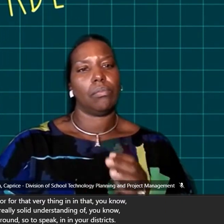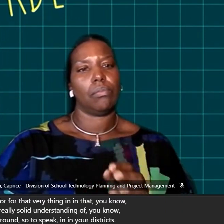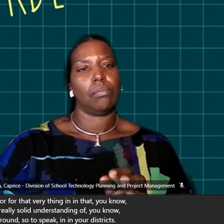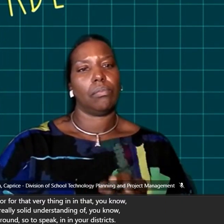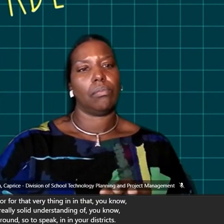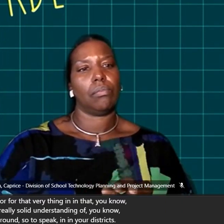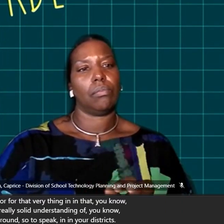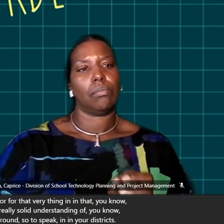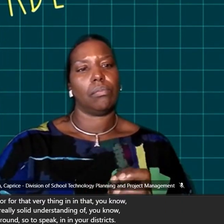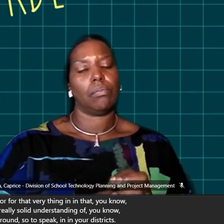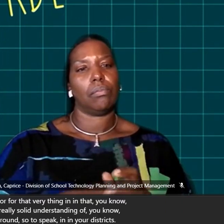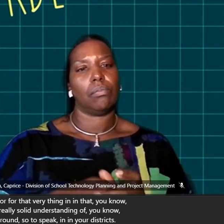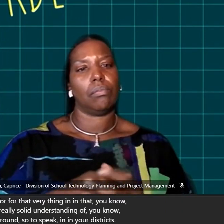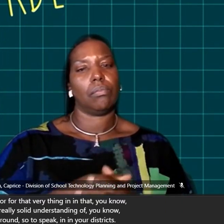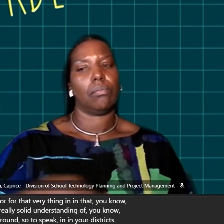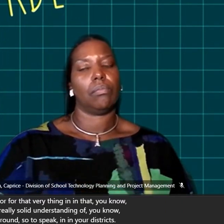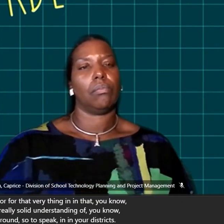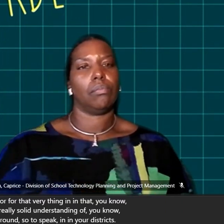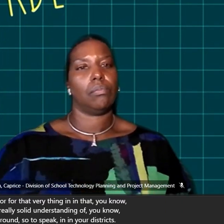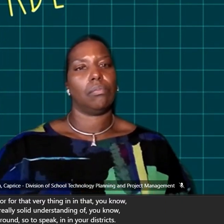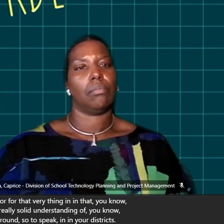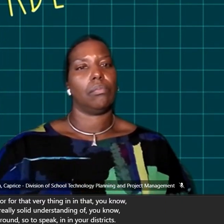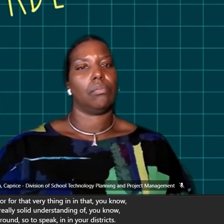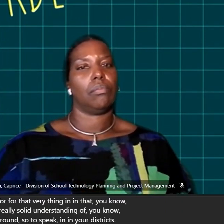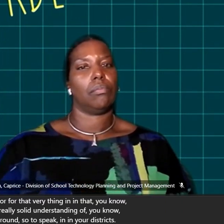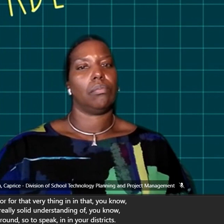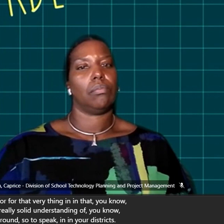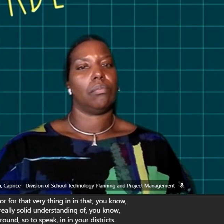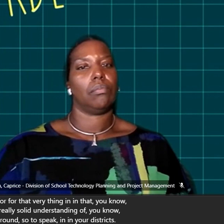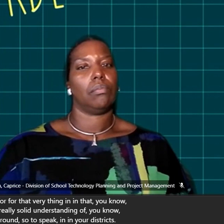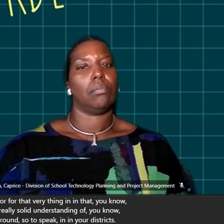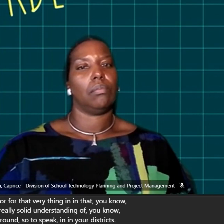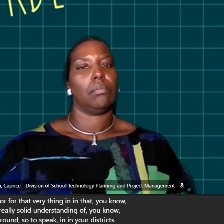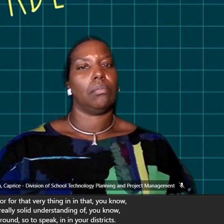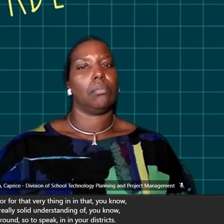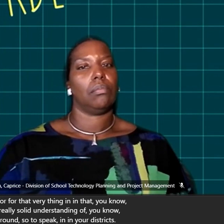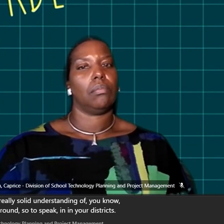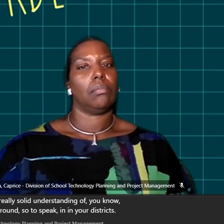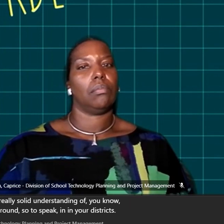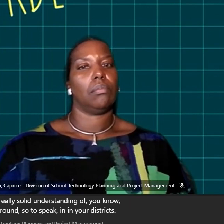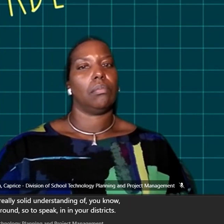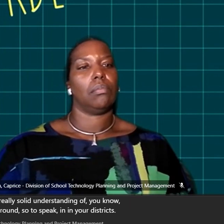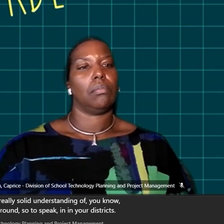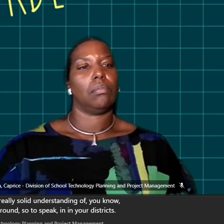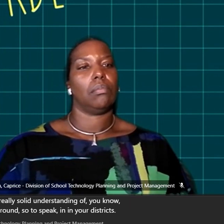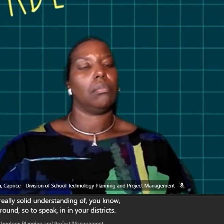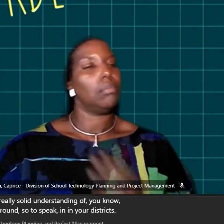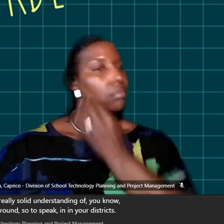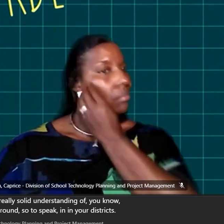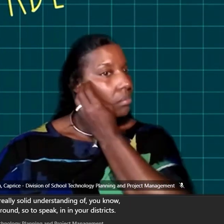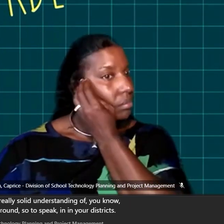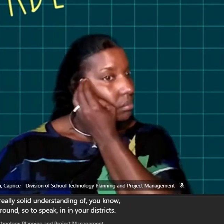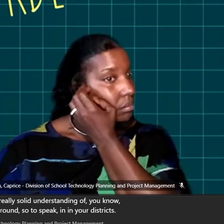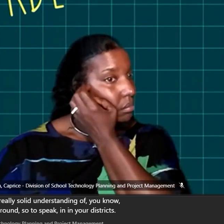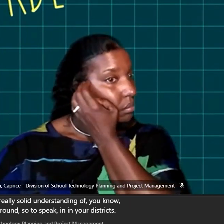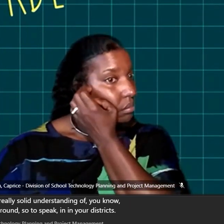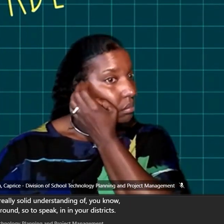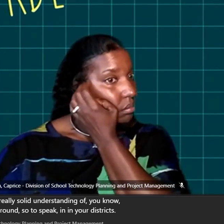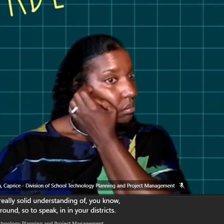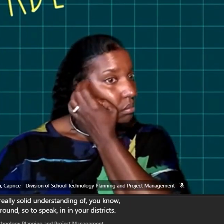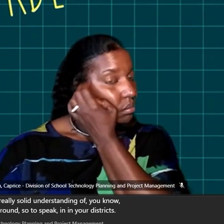great resource for folks going through this process. And on top of that,